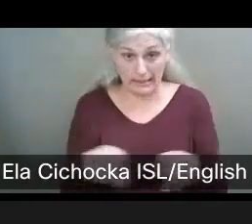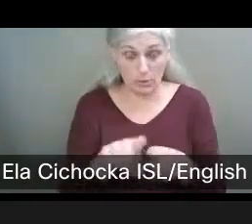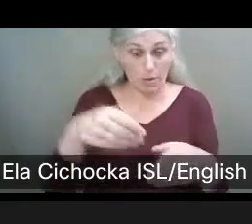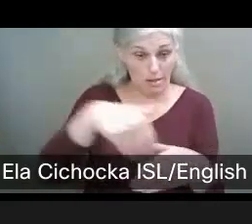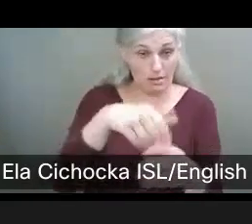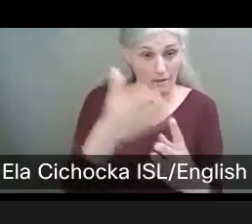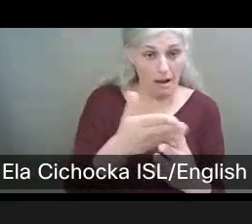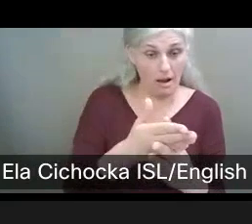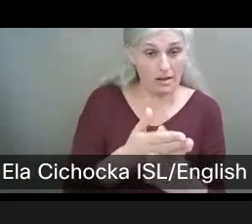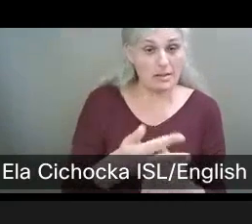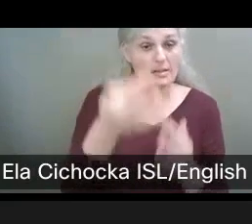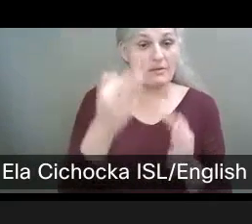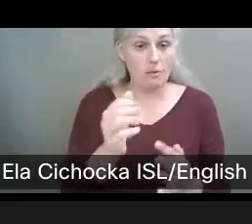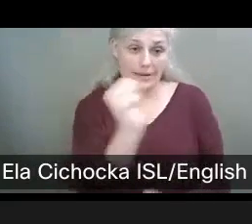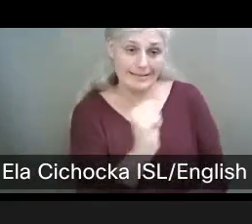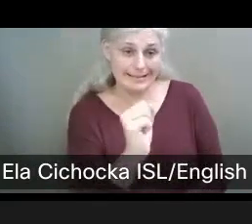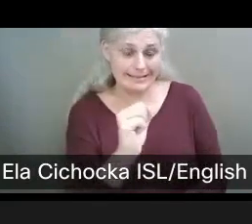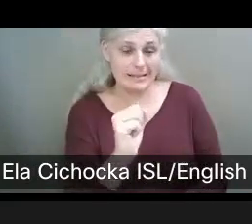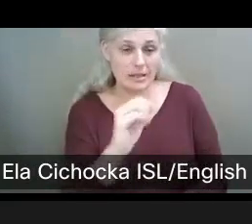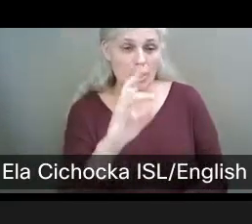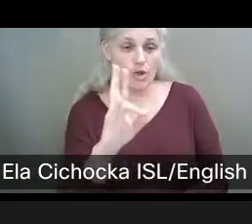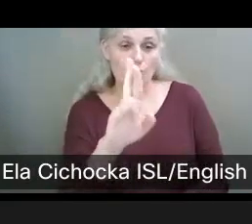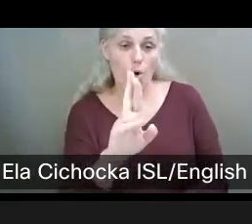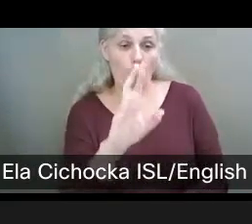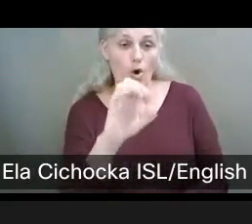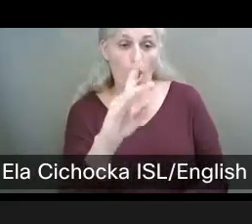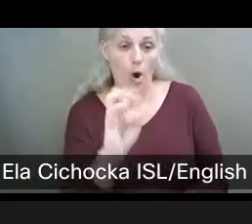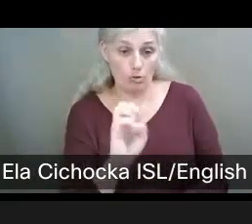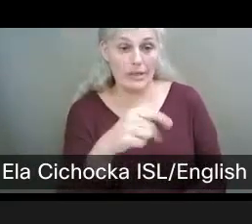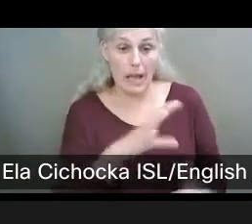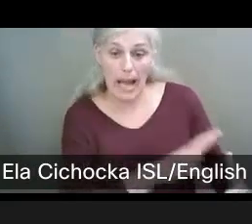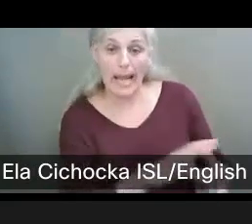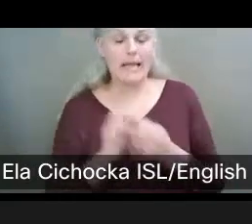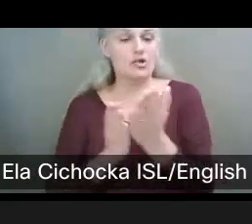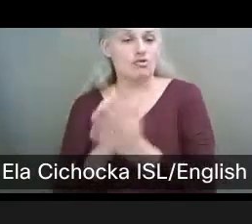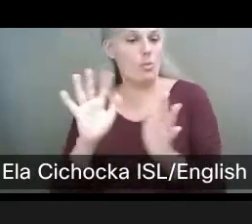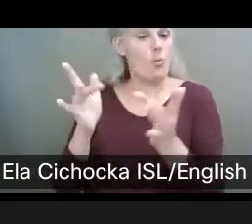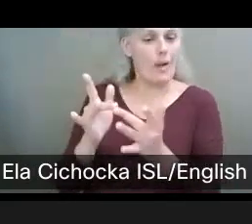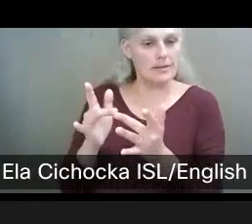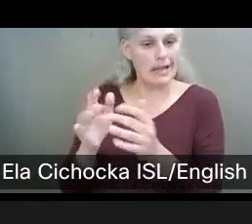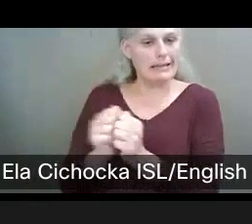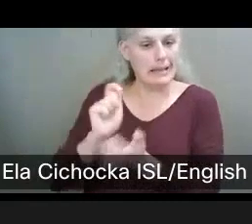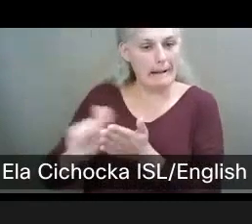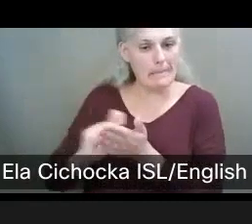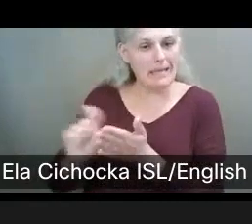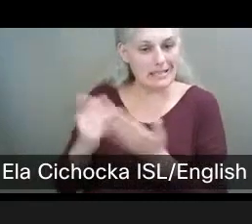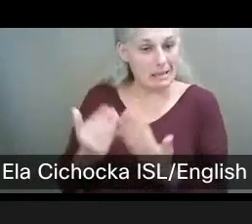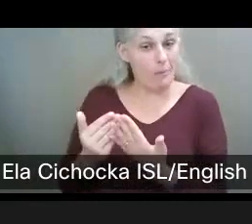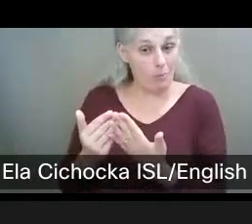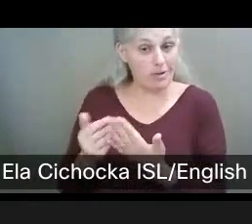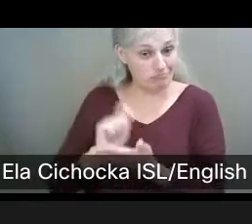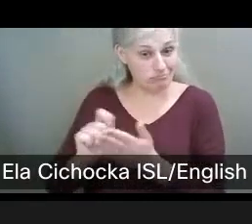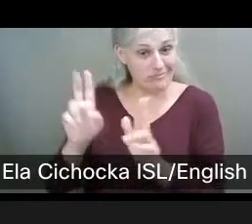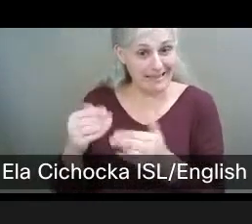want to scan that QR code there, it'll take you straight to the place on the website. We're accepting applications at the moment,